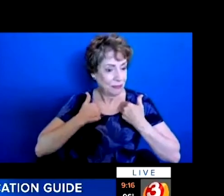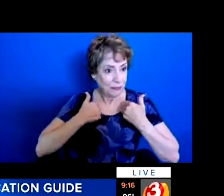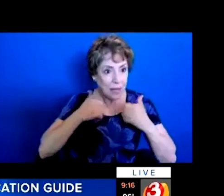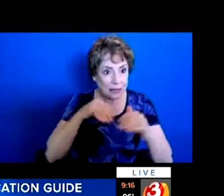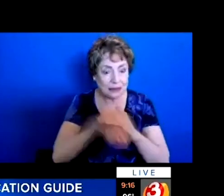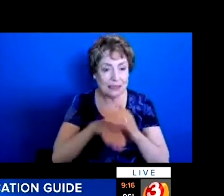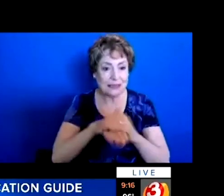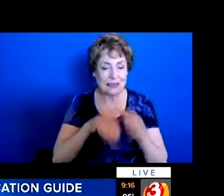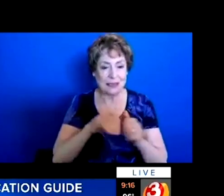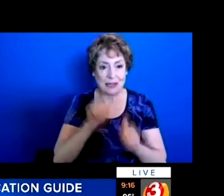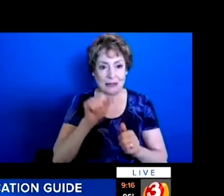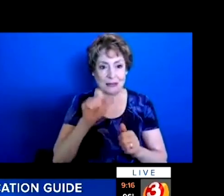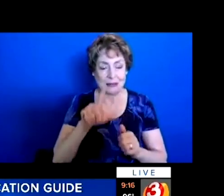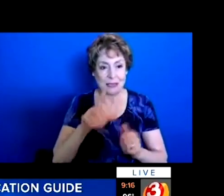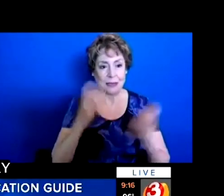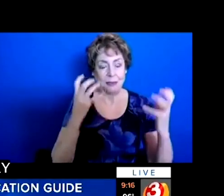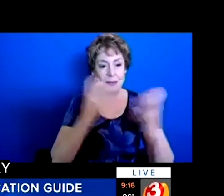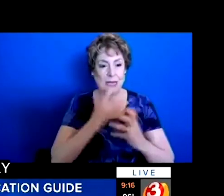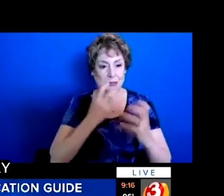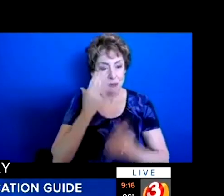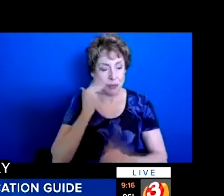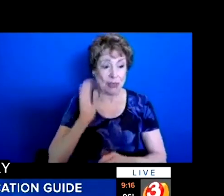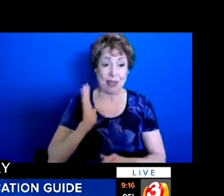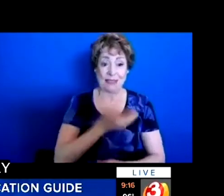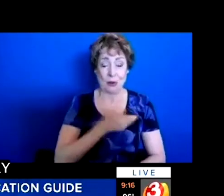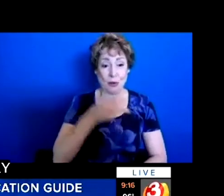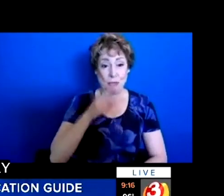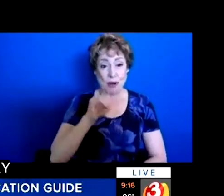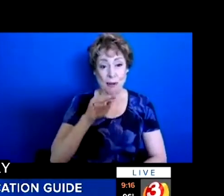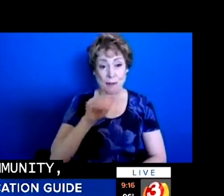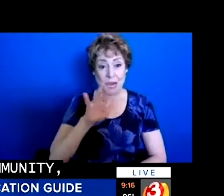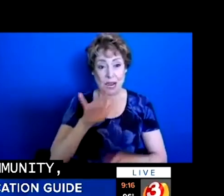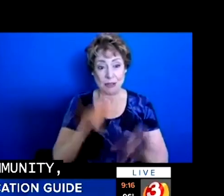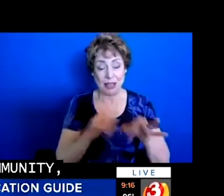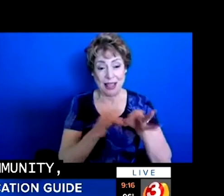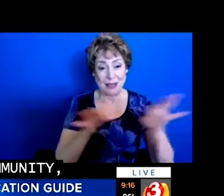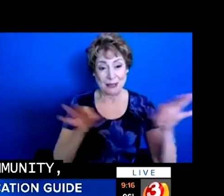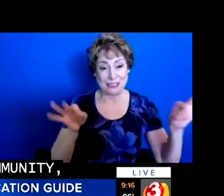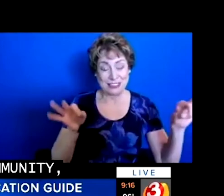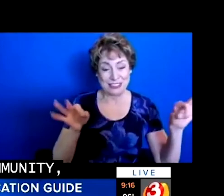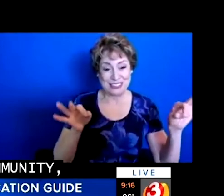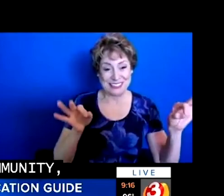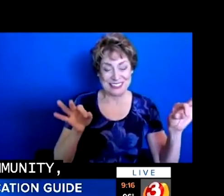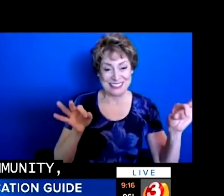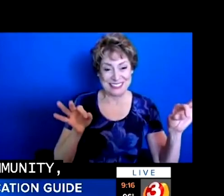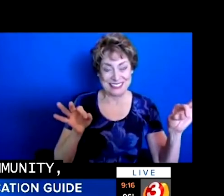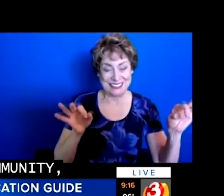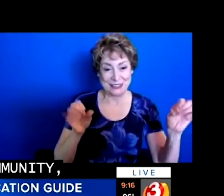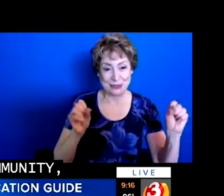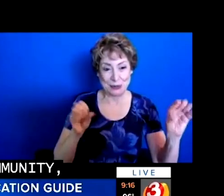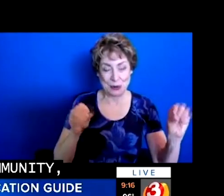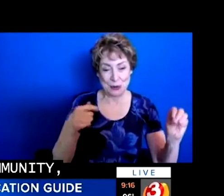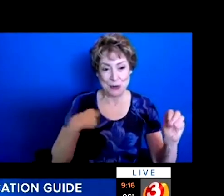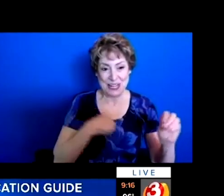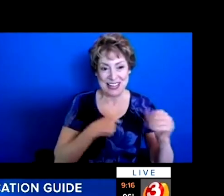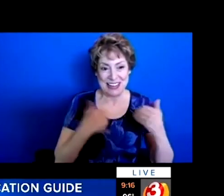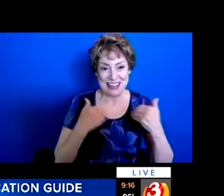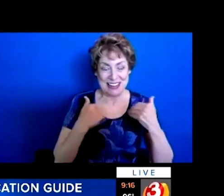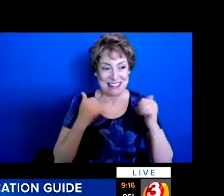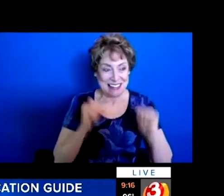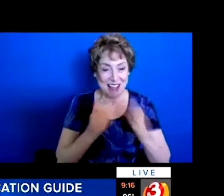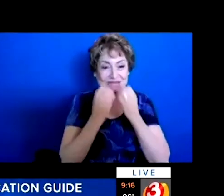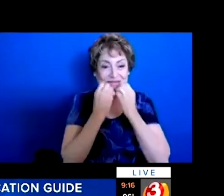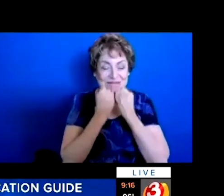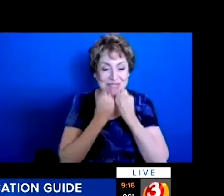in our community and in our lives the accessibility in asl is really incredible it is their